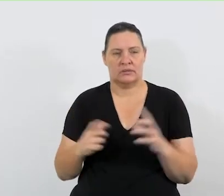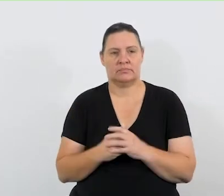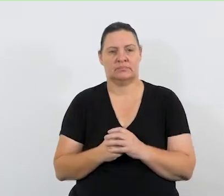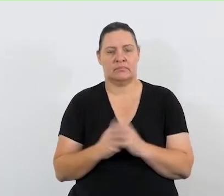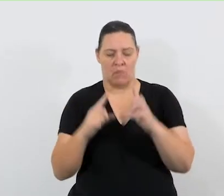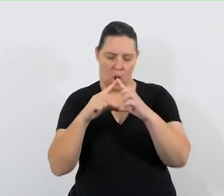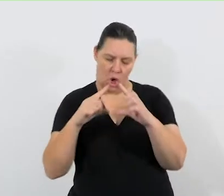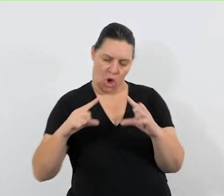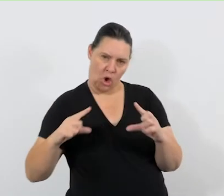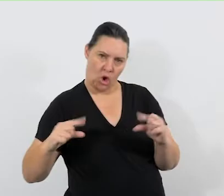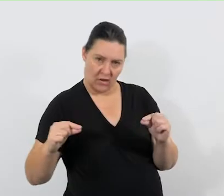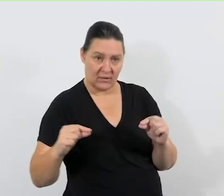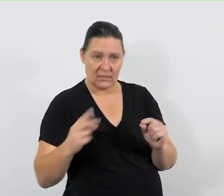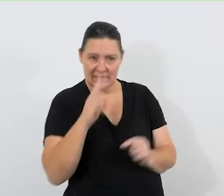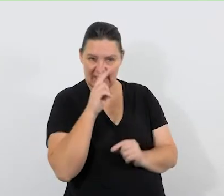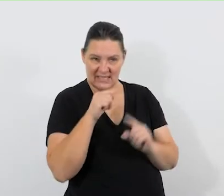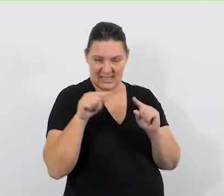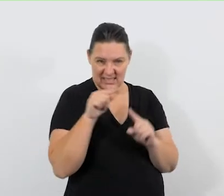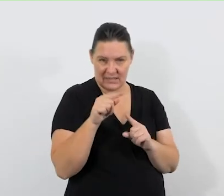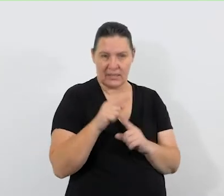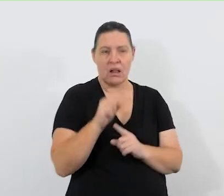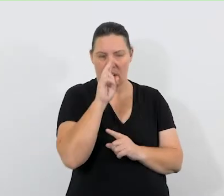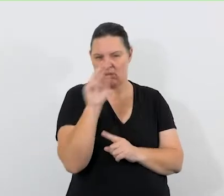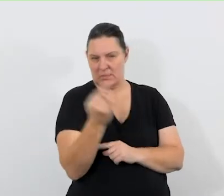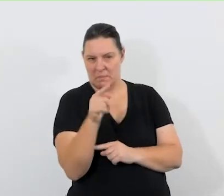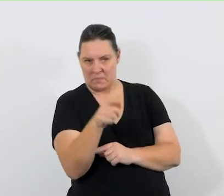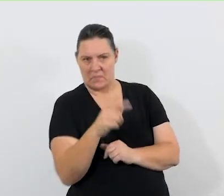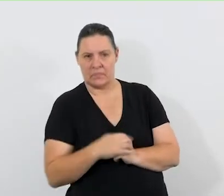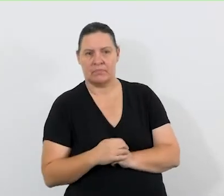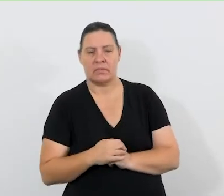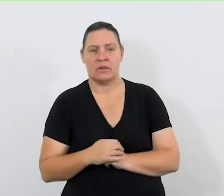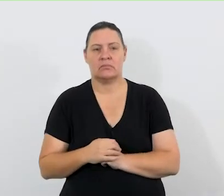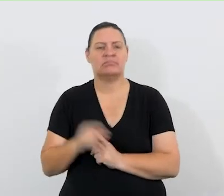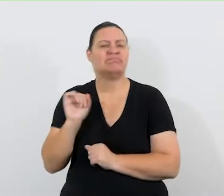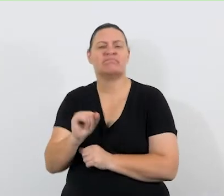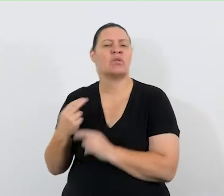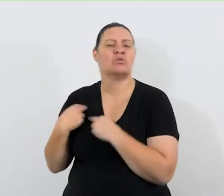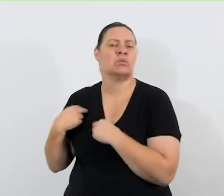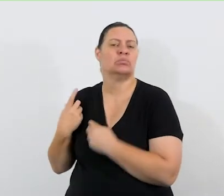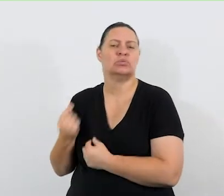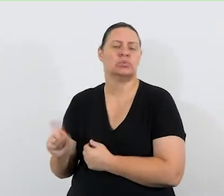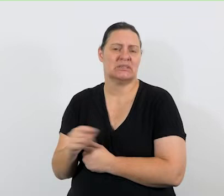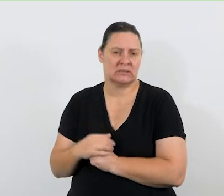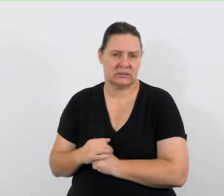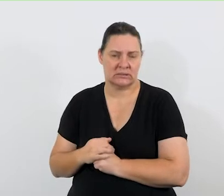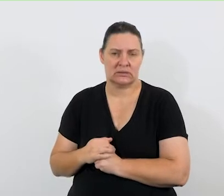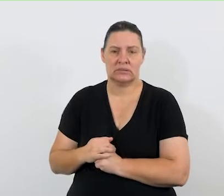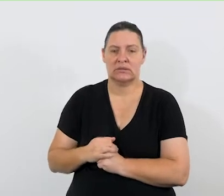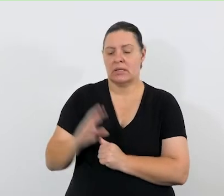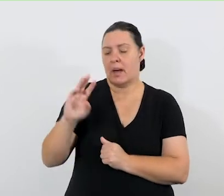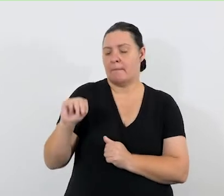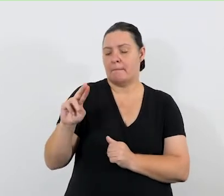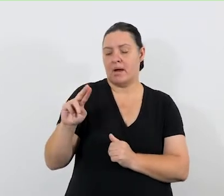spindle shaped. So as you can see, this is how they look like. And then what are they responsible